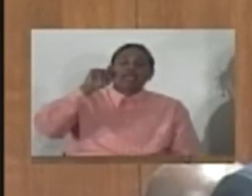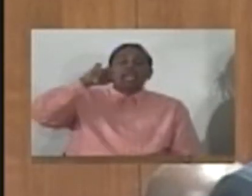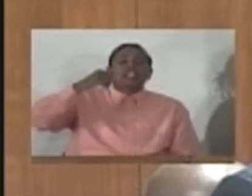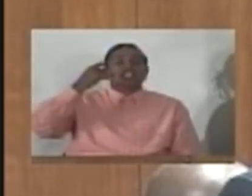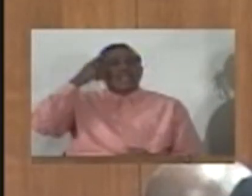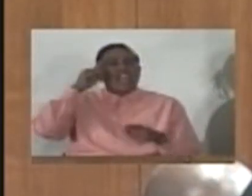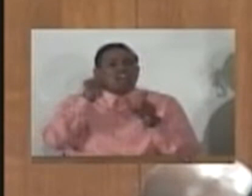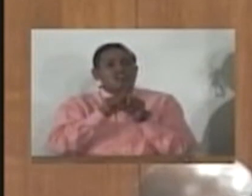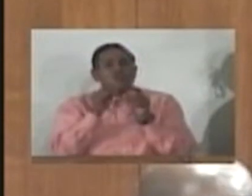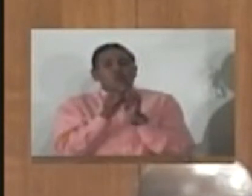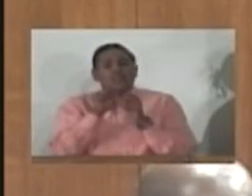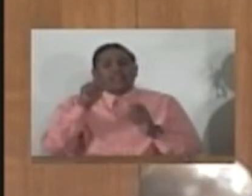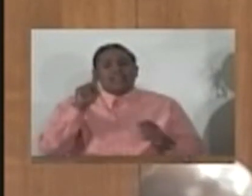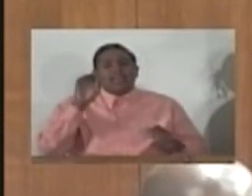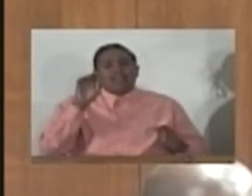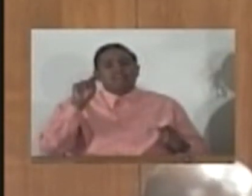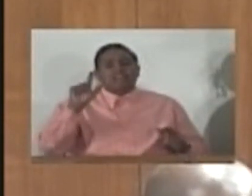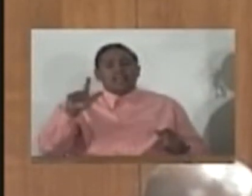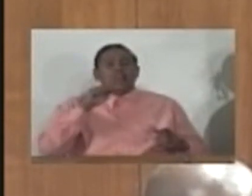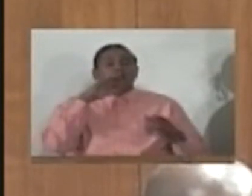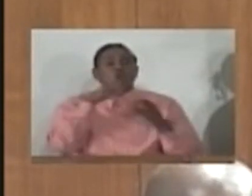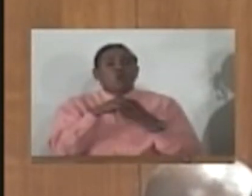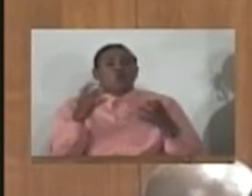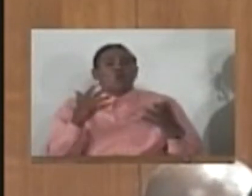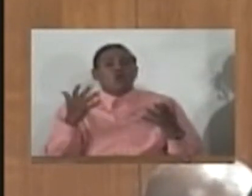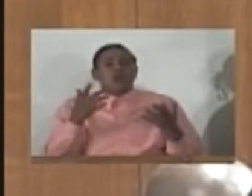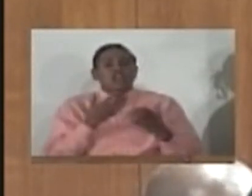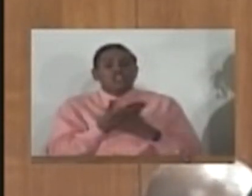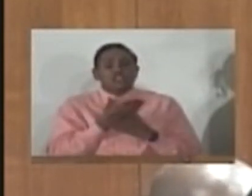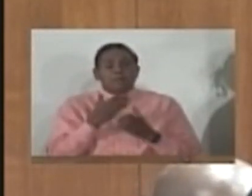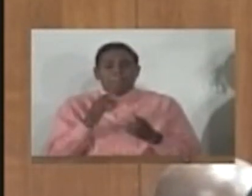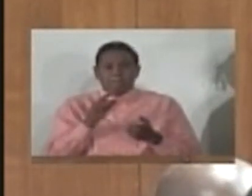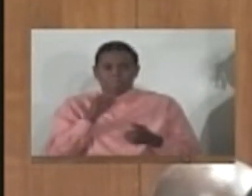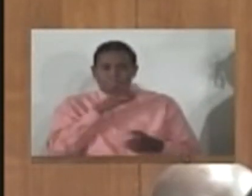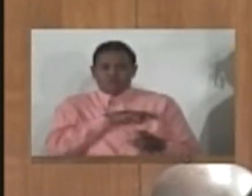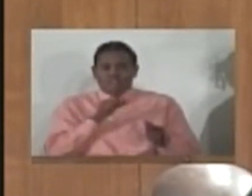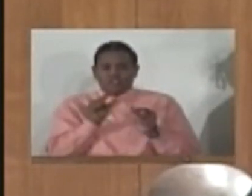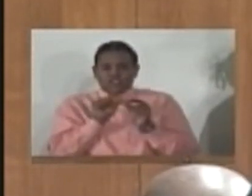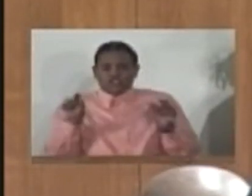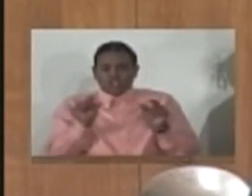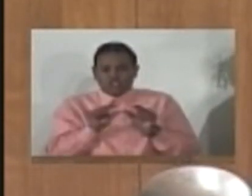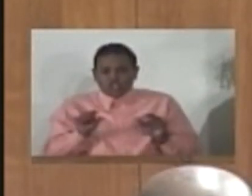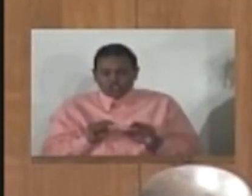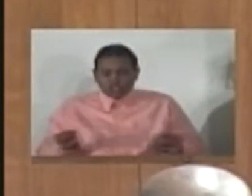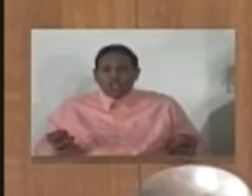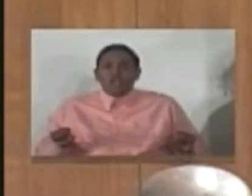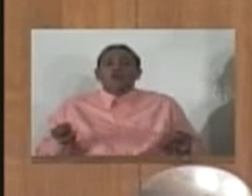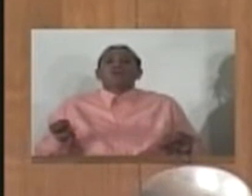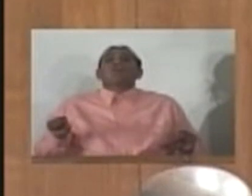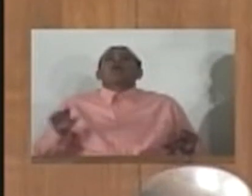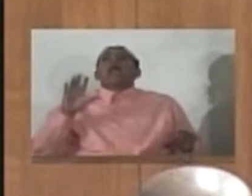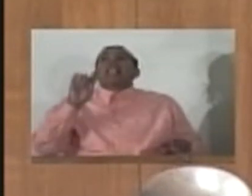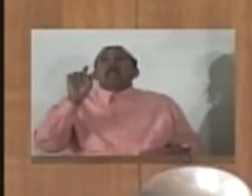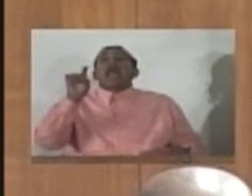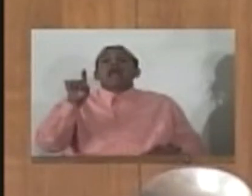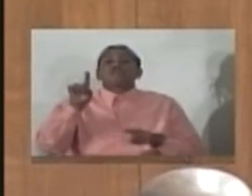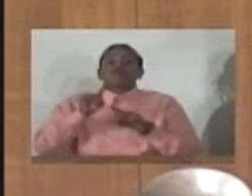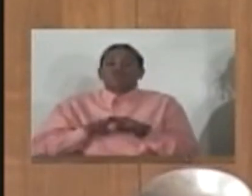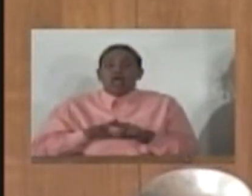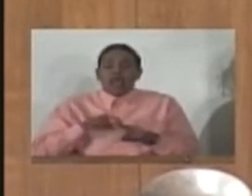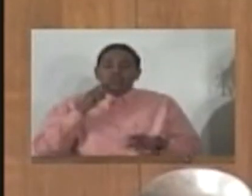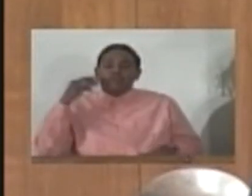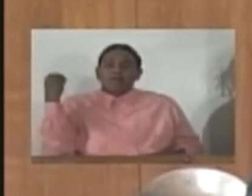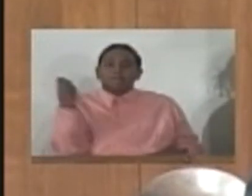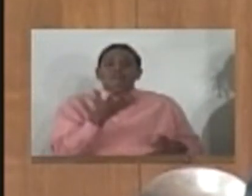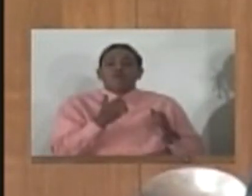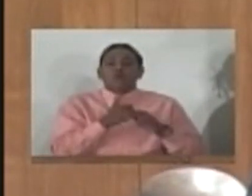with KFTL includes a share in the profits made by the terminal, and it has to rely on being provided